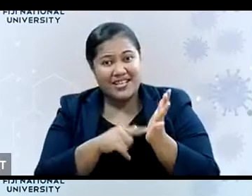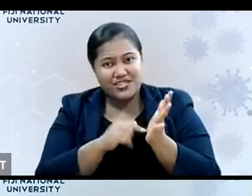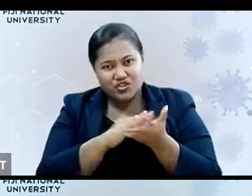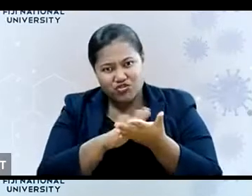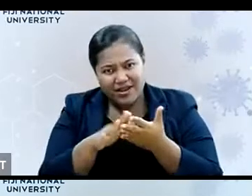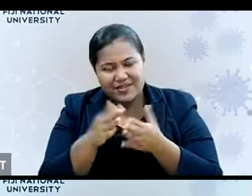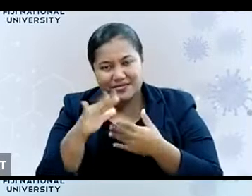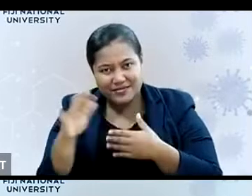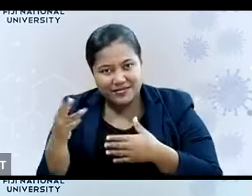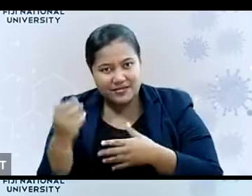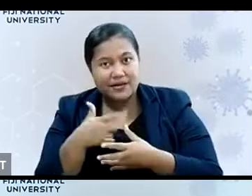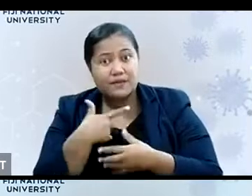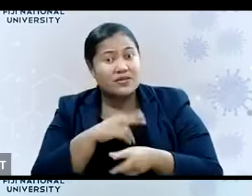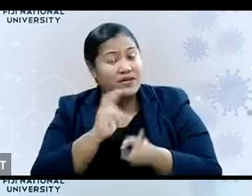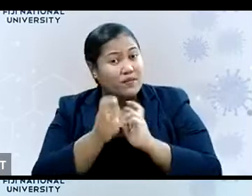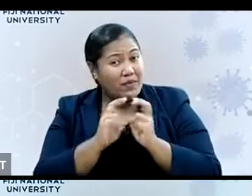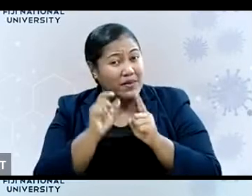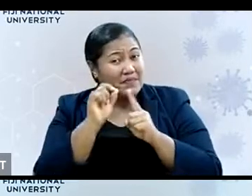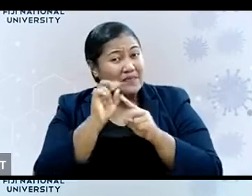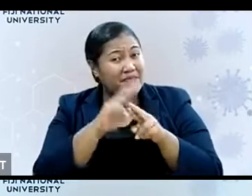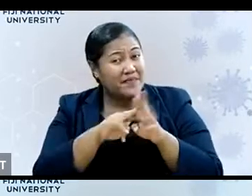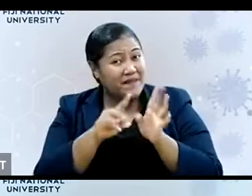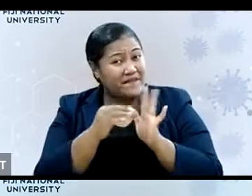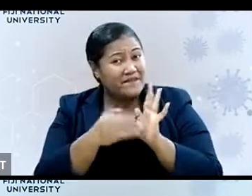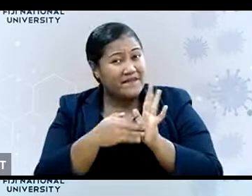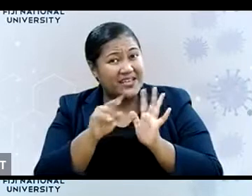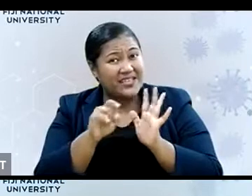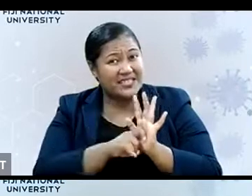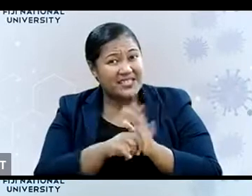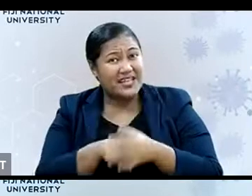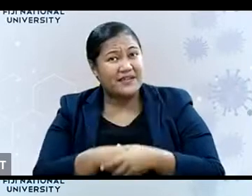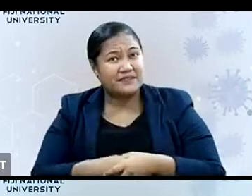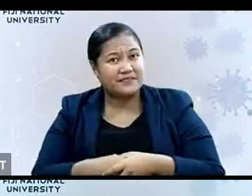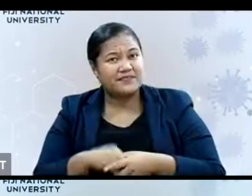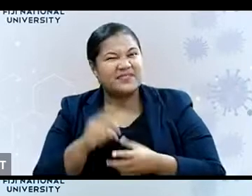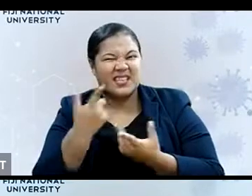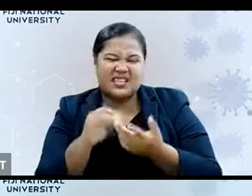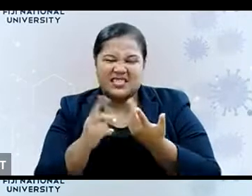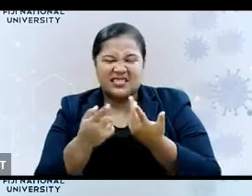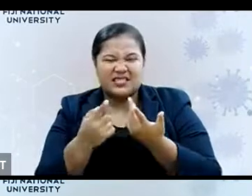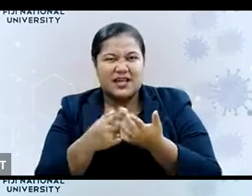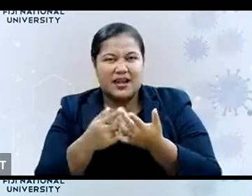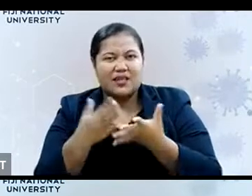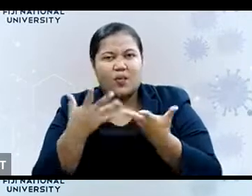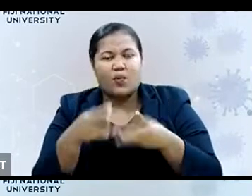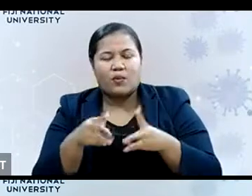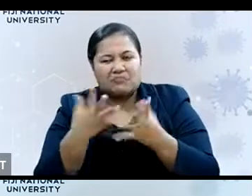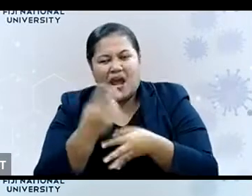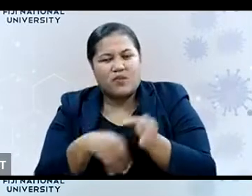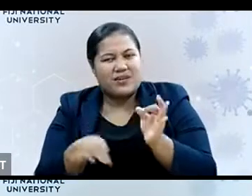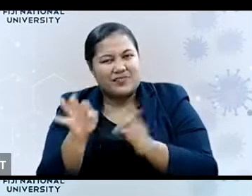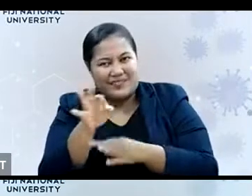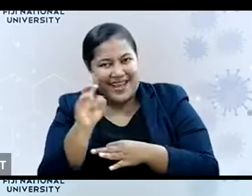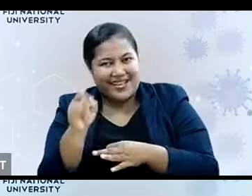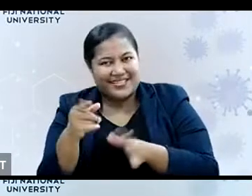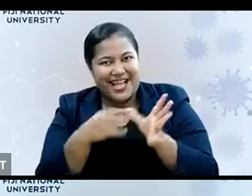a particular problem with the Pfizer vaccine, that there would be an alternative vaccine to give. And I think it's typical, as has happened with Fiji, to